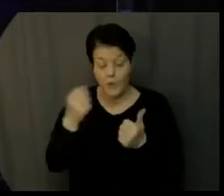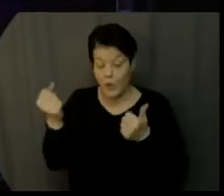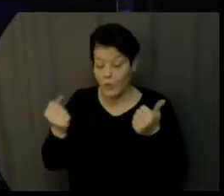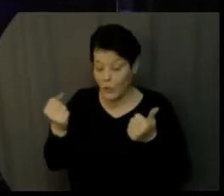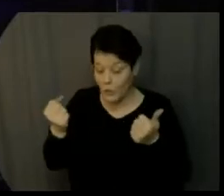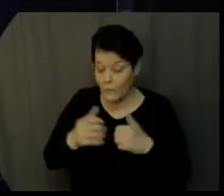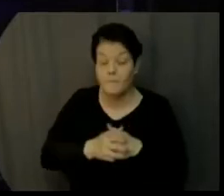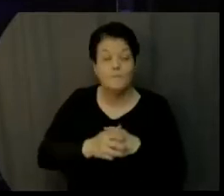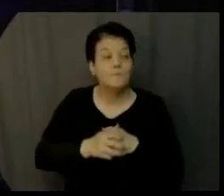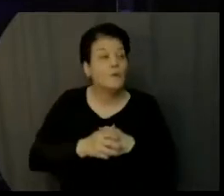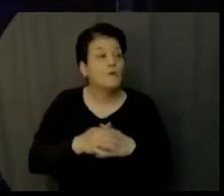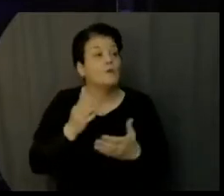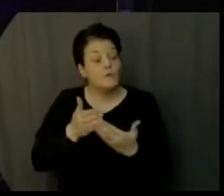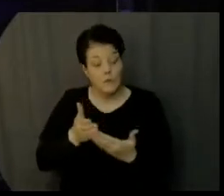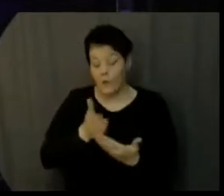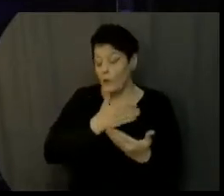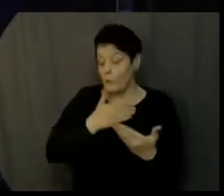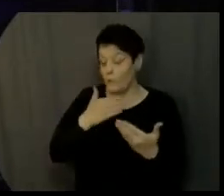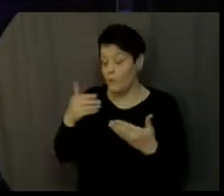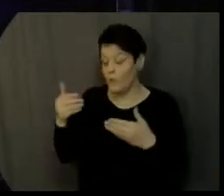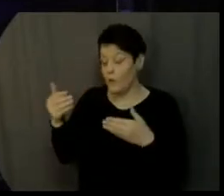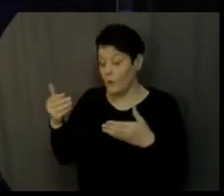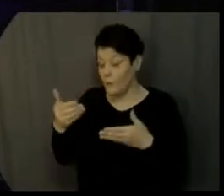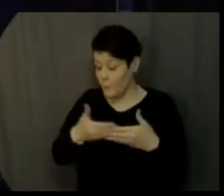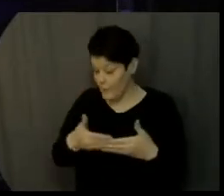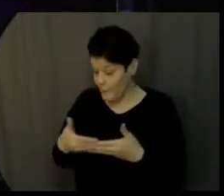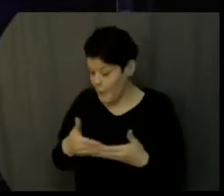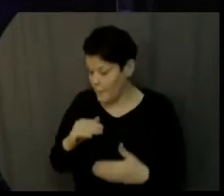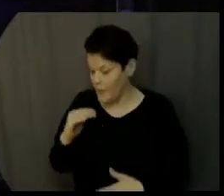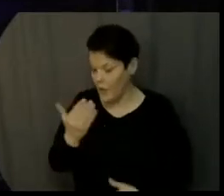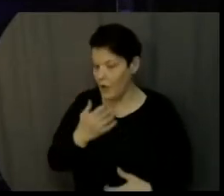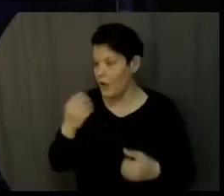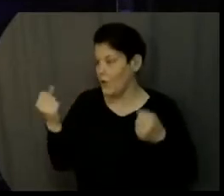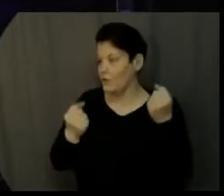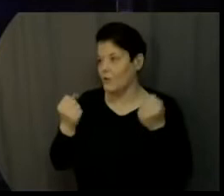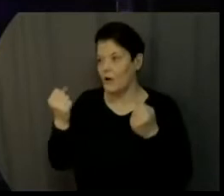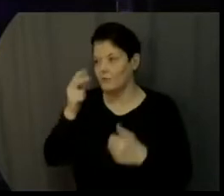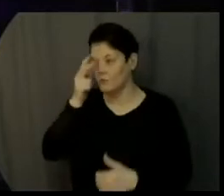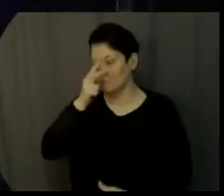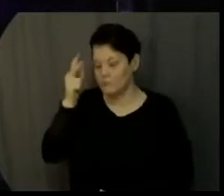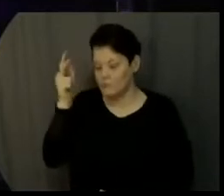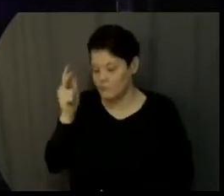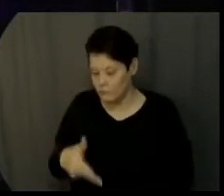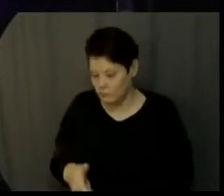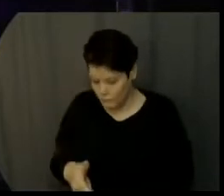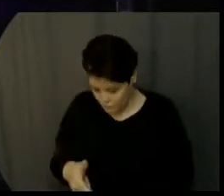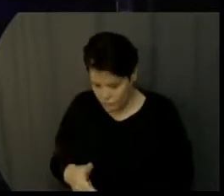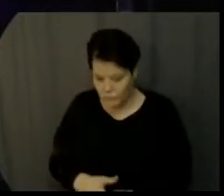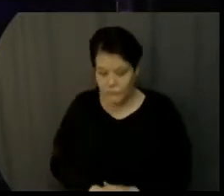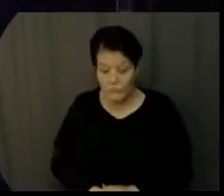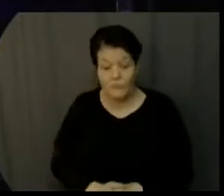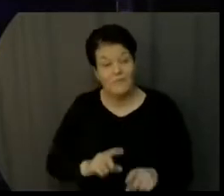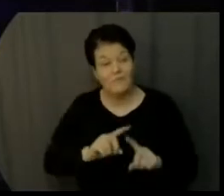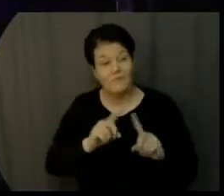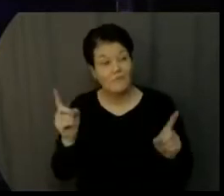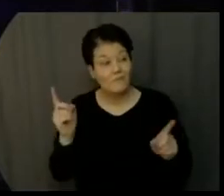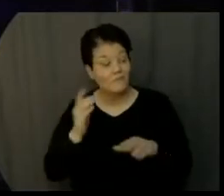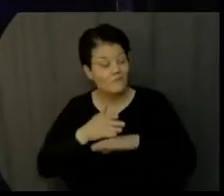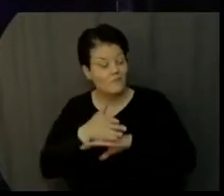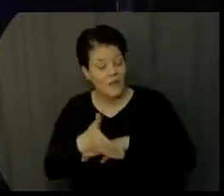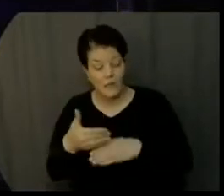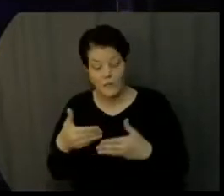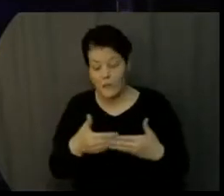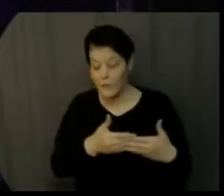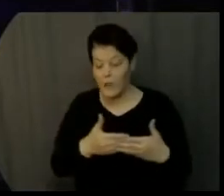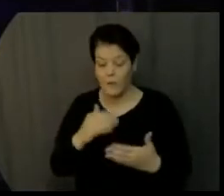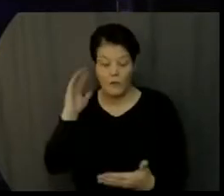were both driving really junky cars at the time, and we said, you know what? Our cars are not dependable. We need to get rid of one.